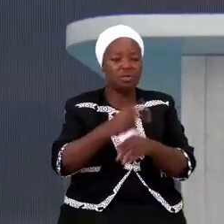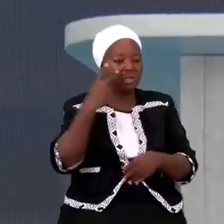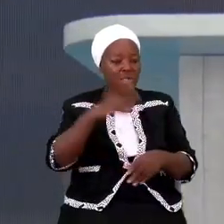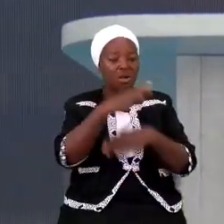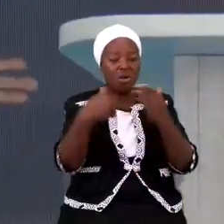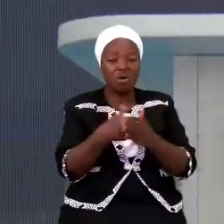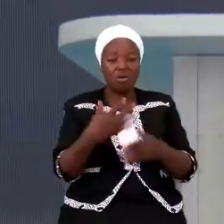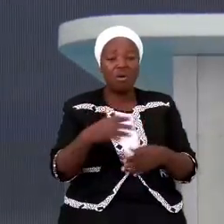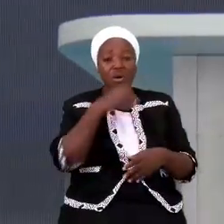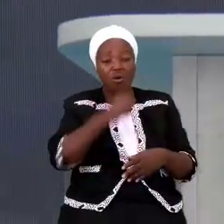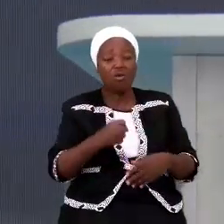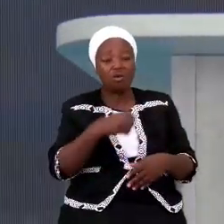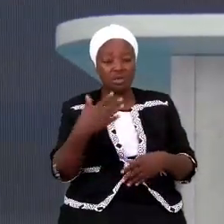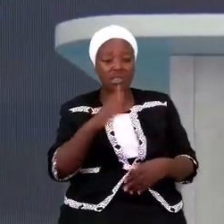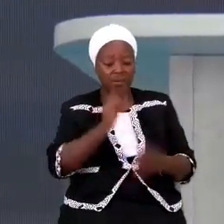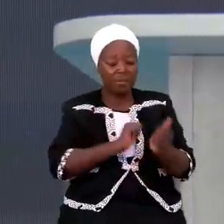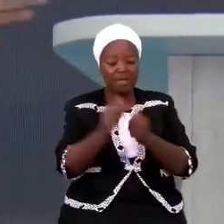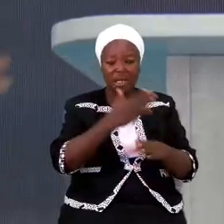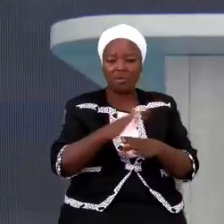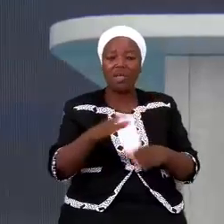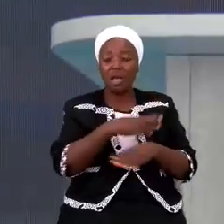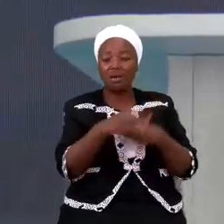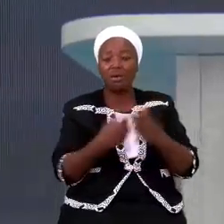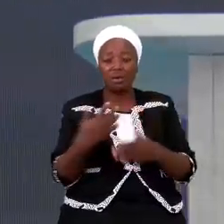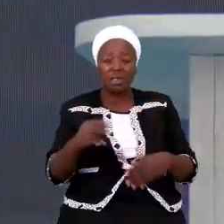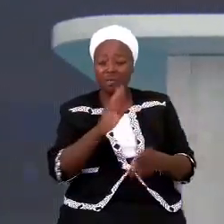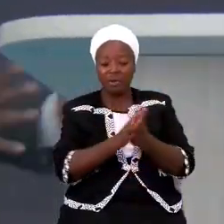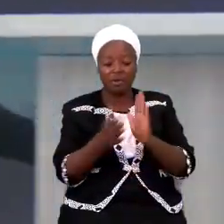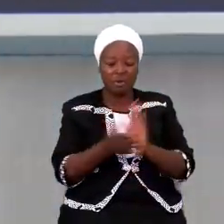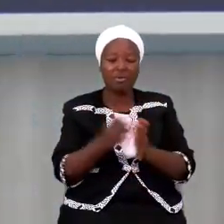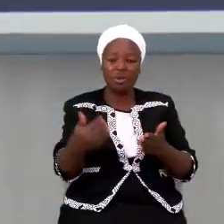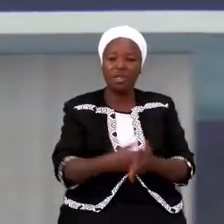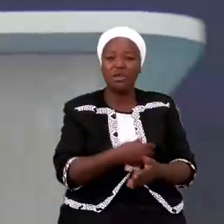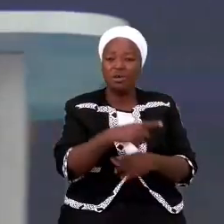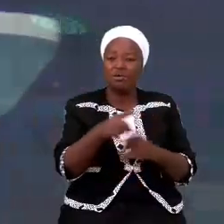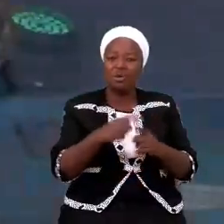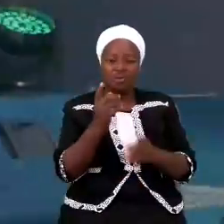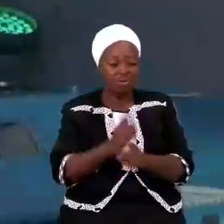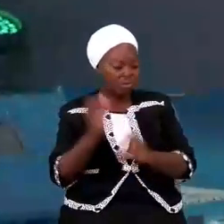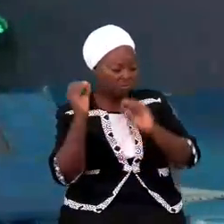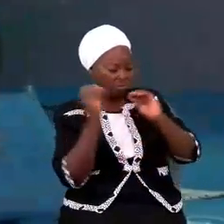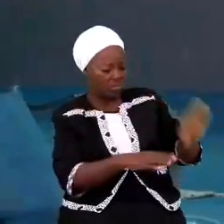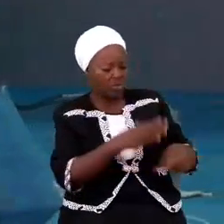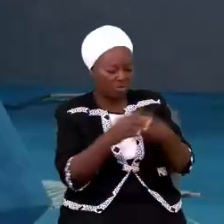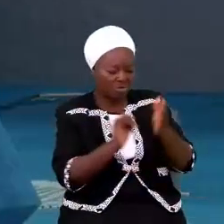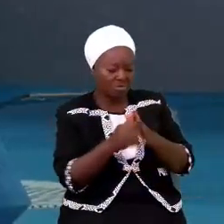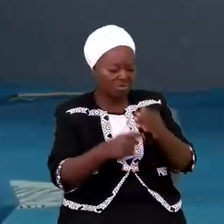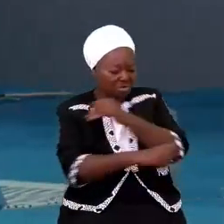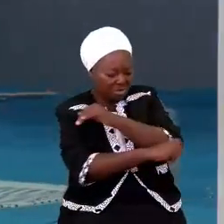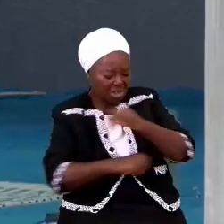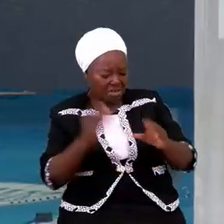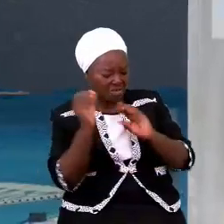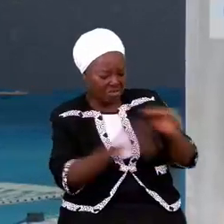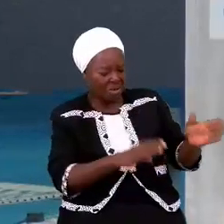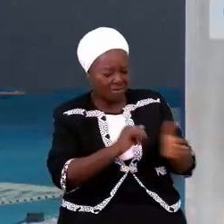the stealing and you drop the, you know, the adultery, the fornication, and you drop all the defilement, and the blood of